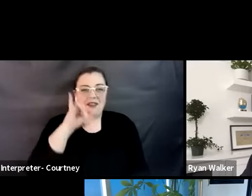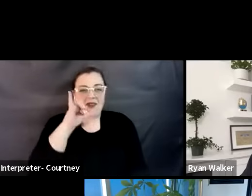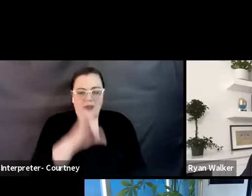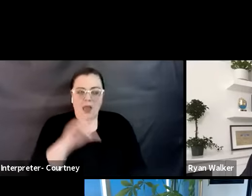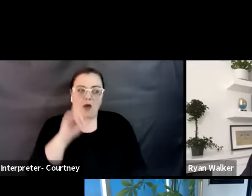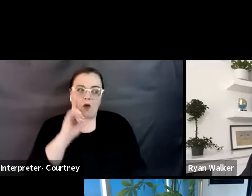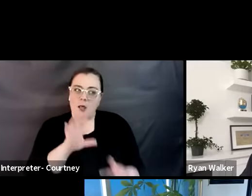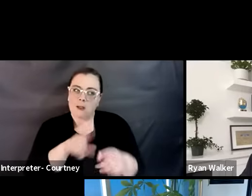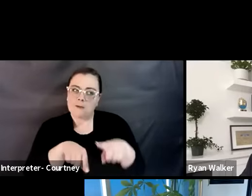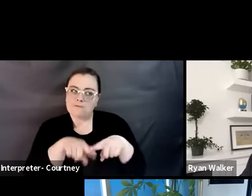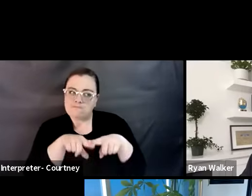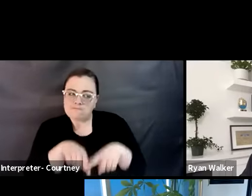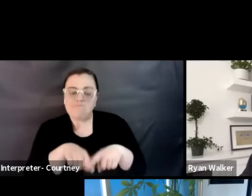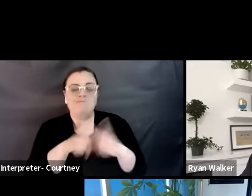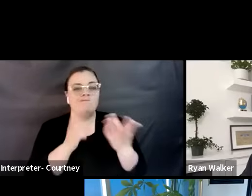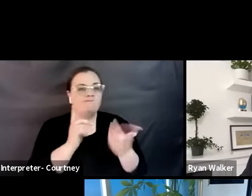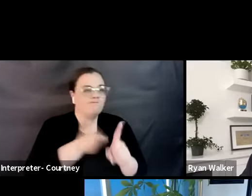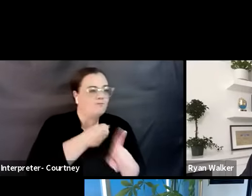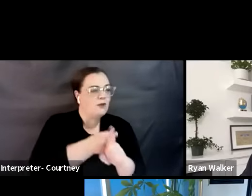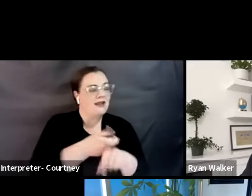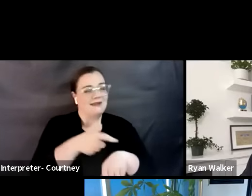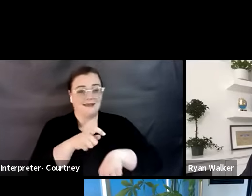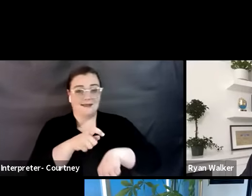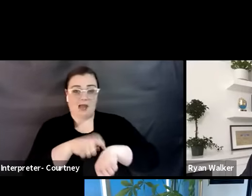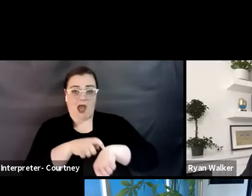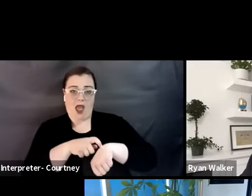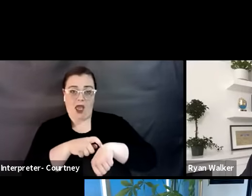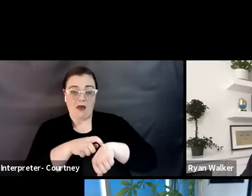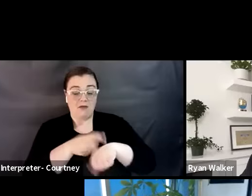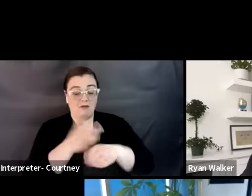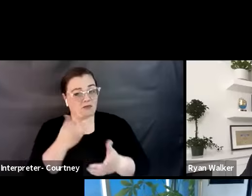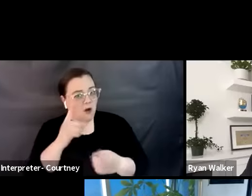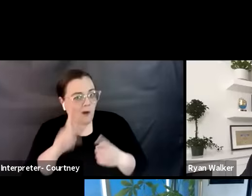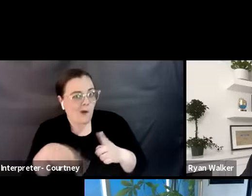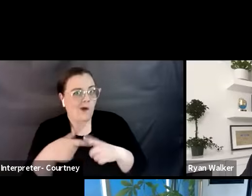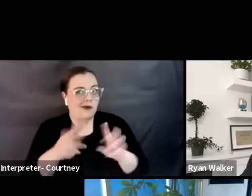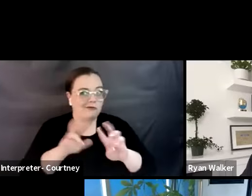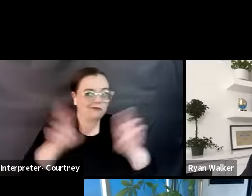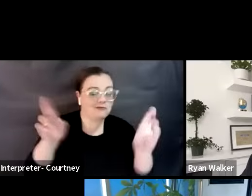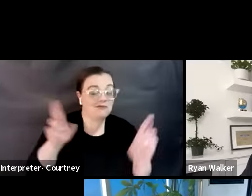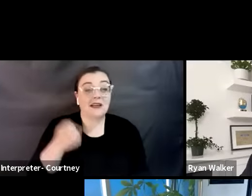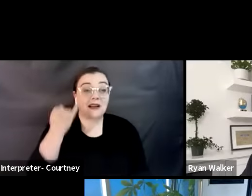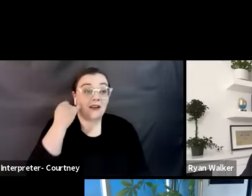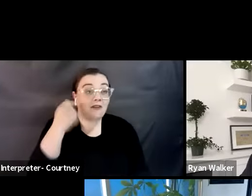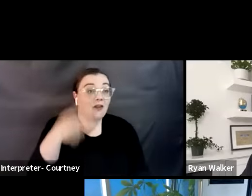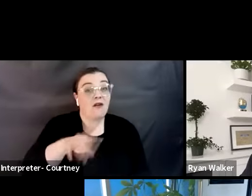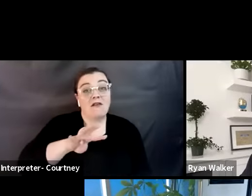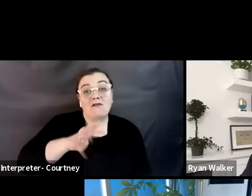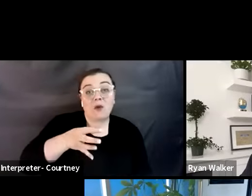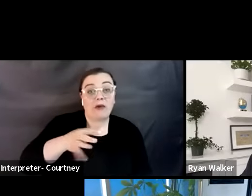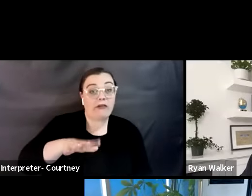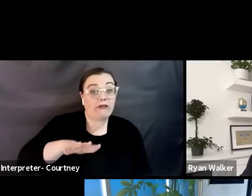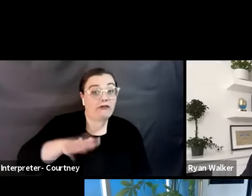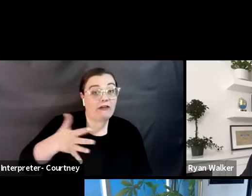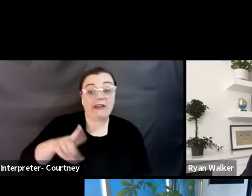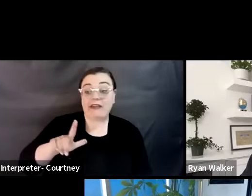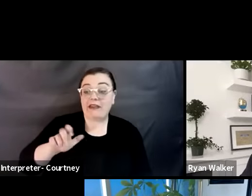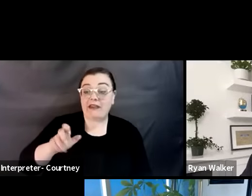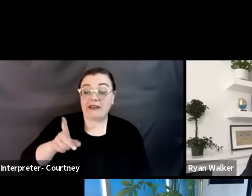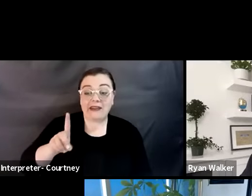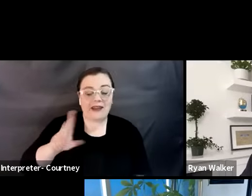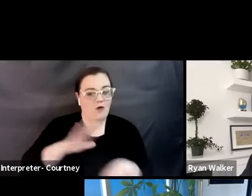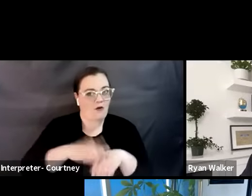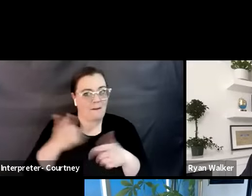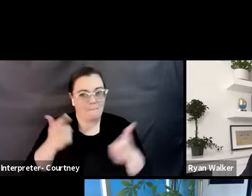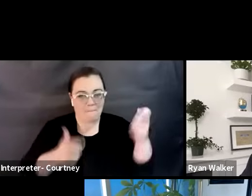when to bring somebody on. If you are a 4th or 5th lead on a massive ensemble show, and you